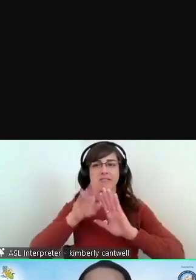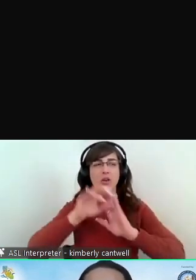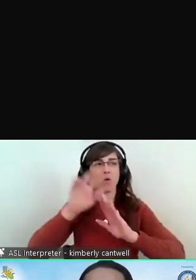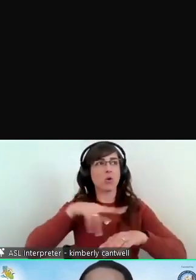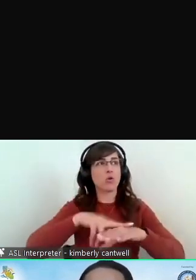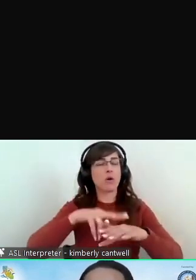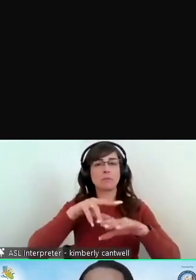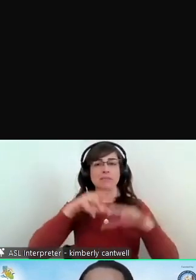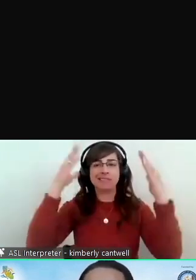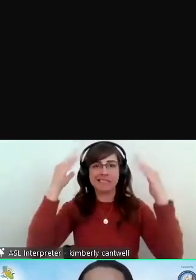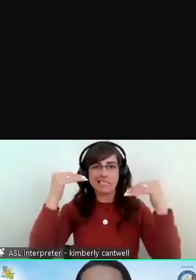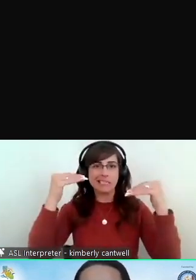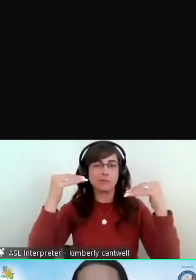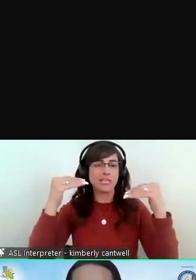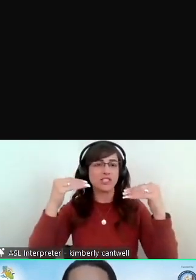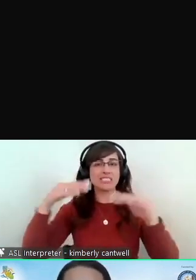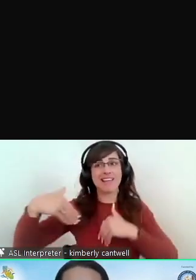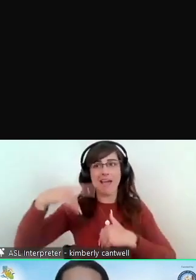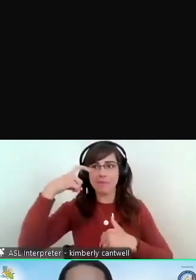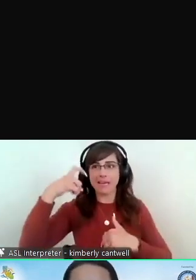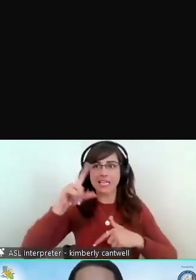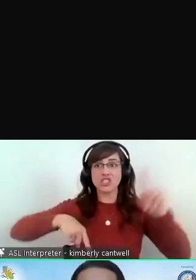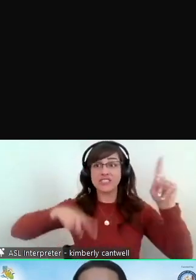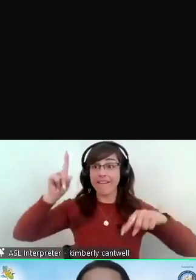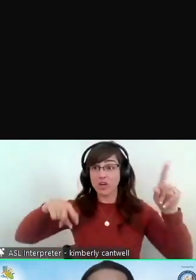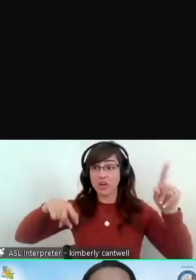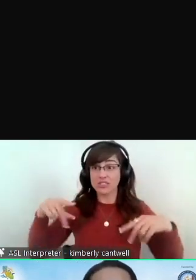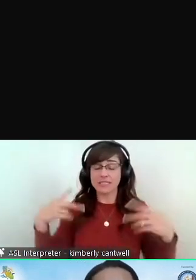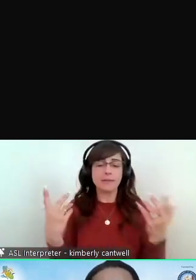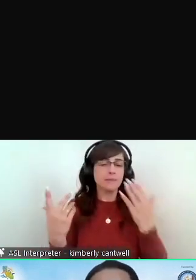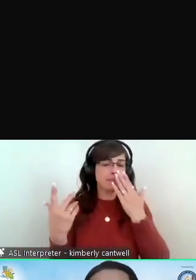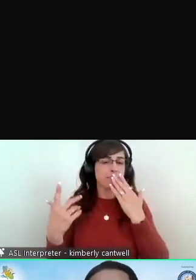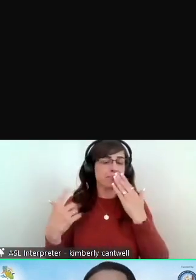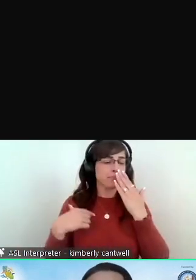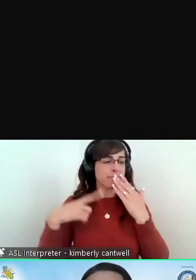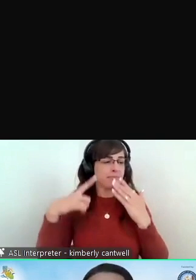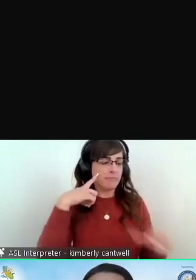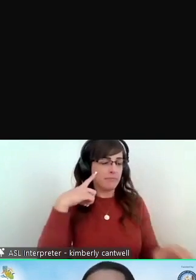yet, because I think it's so diverse. I think